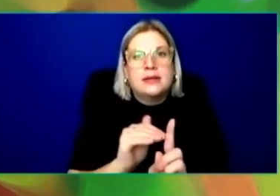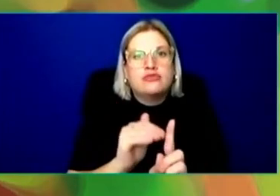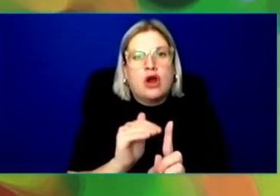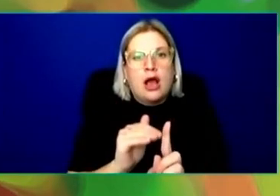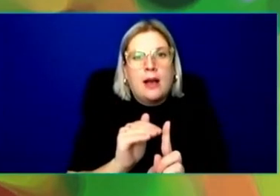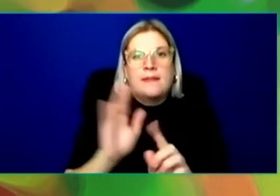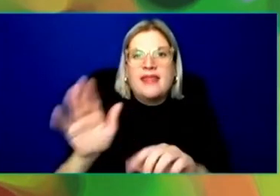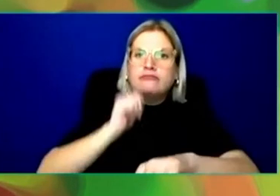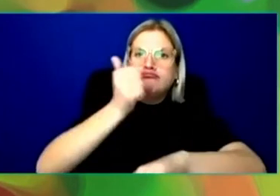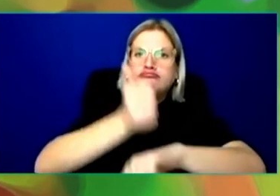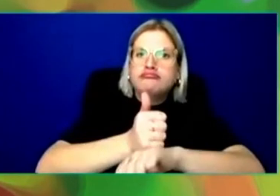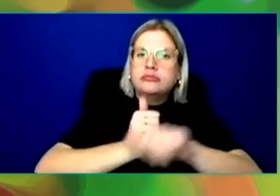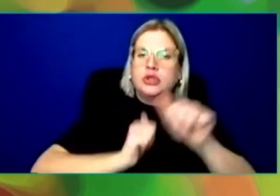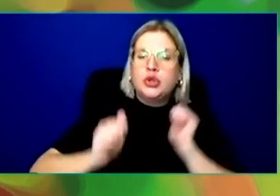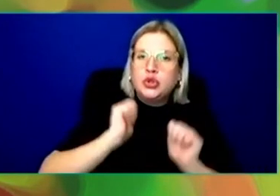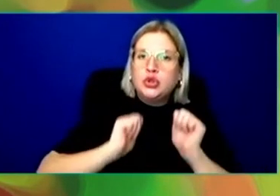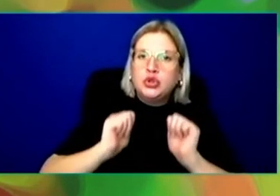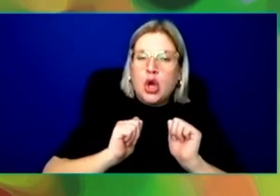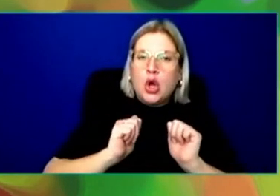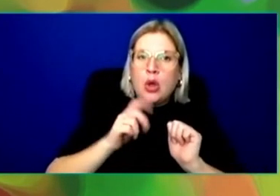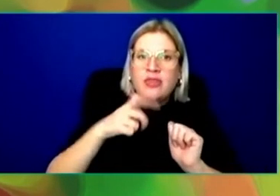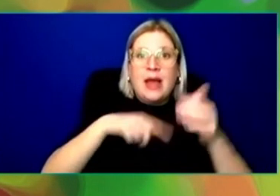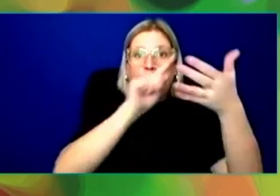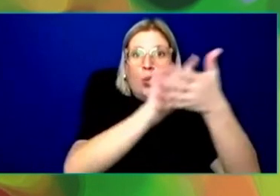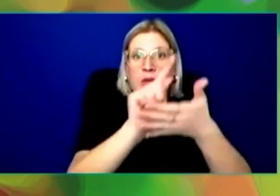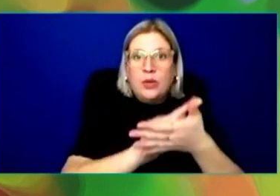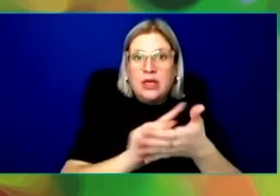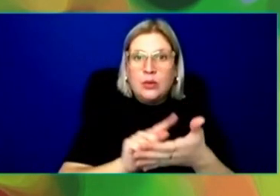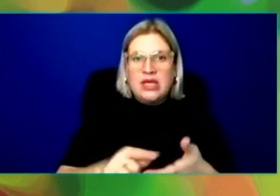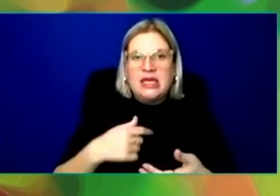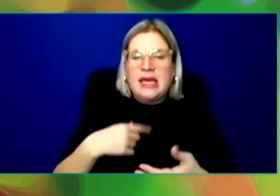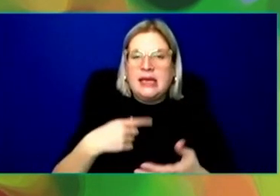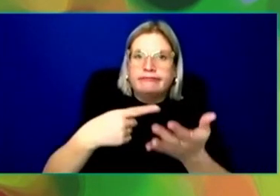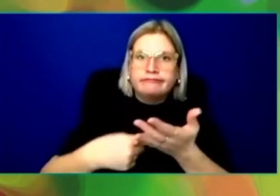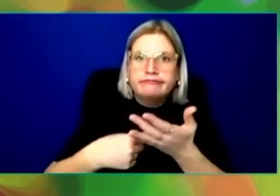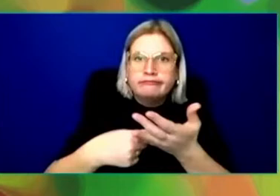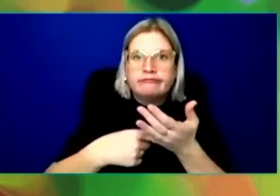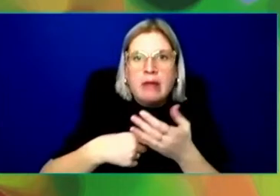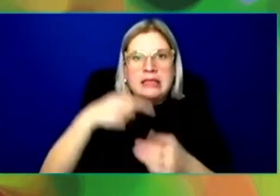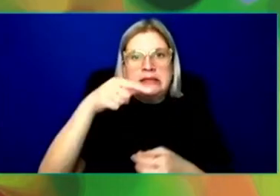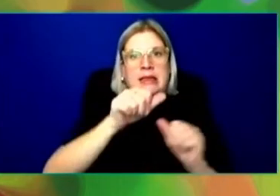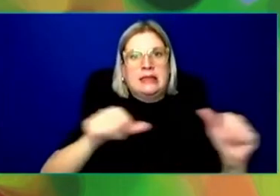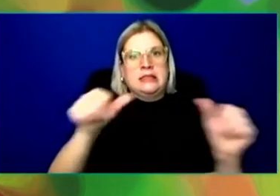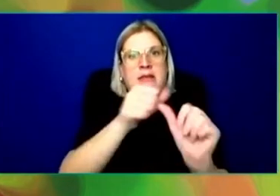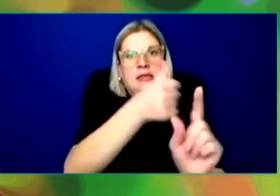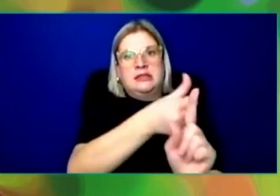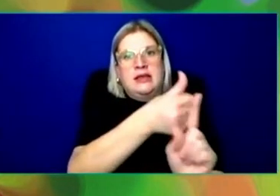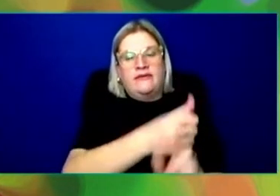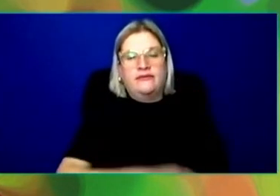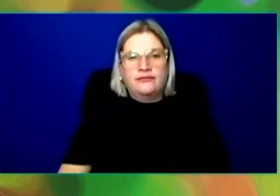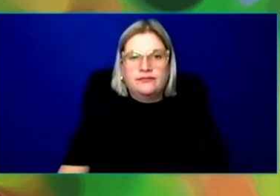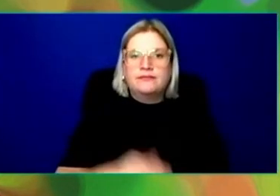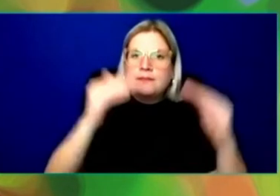show that are week by week prompts that you can actually talk about in the space. And then also